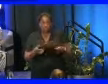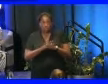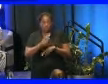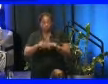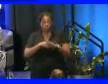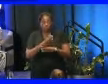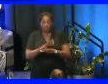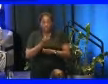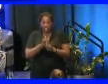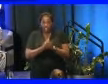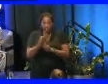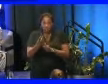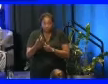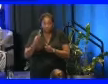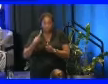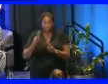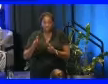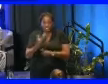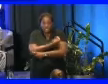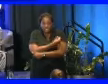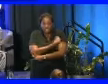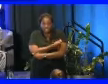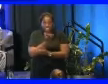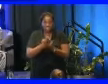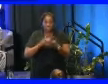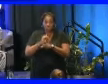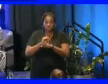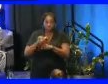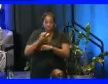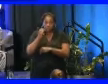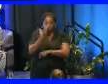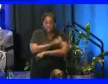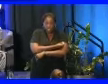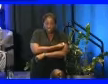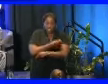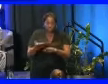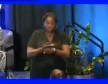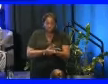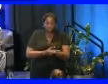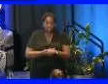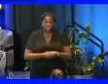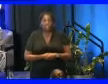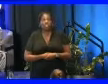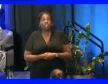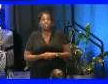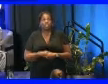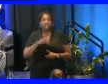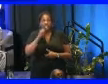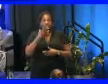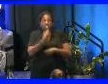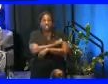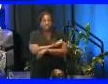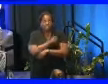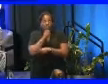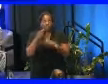world. Everybody ran out and got shots. Some job said, if you don't get a shot, you're fired. Well, I didn't get a shot.